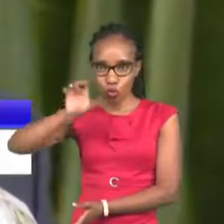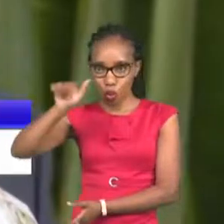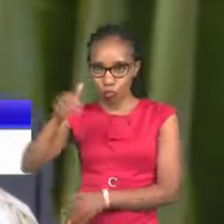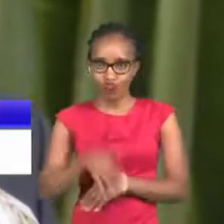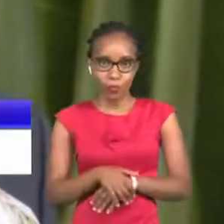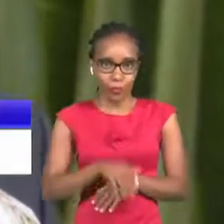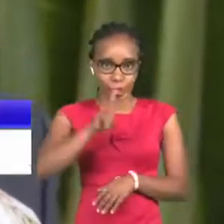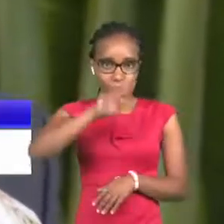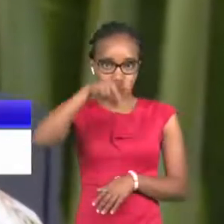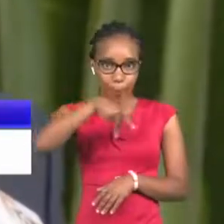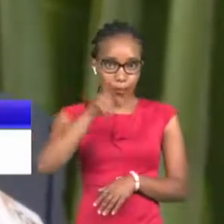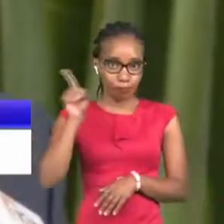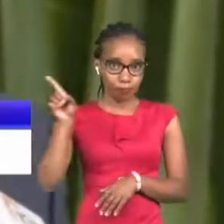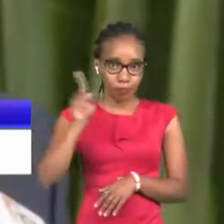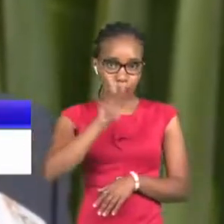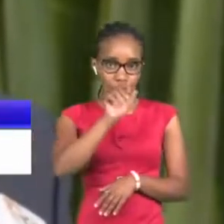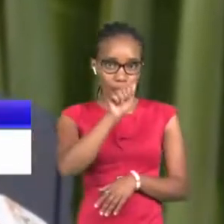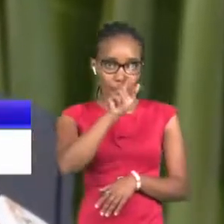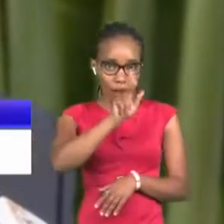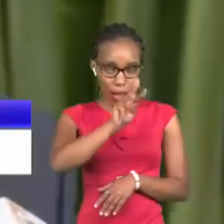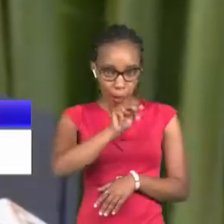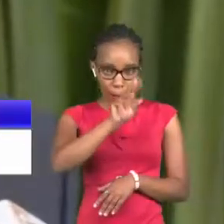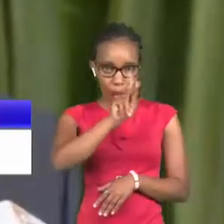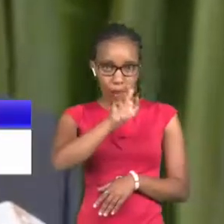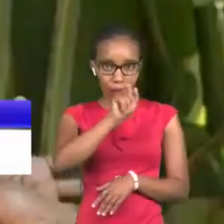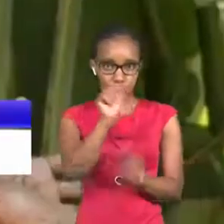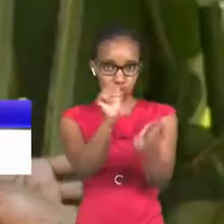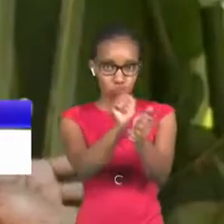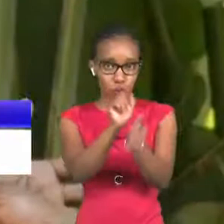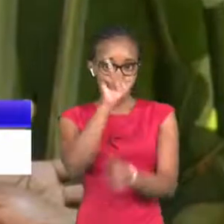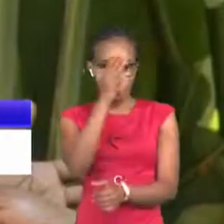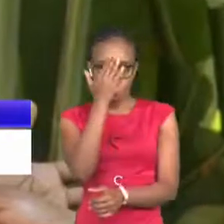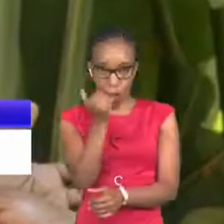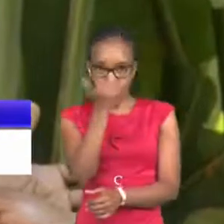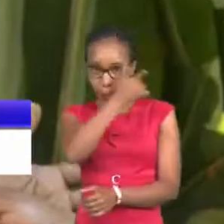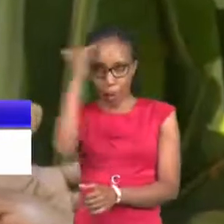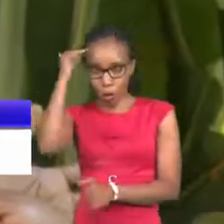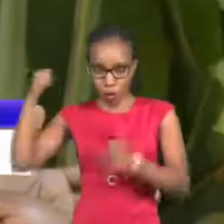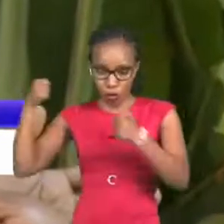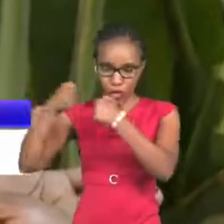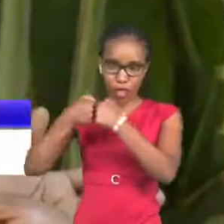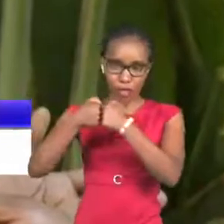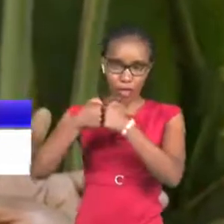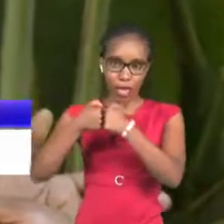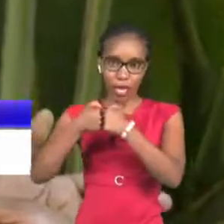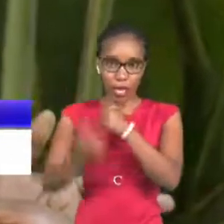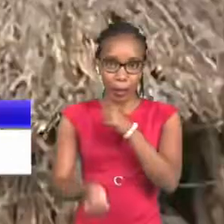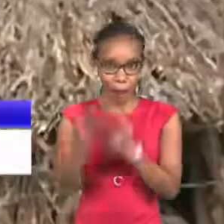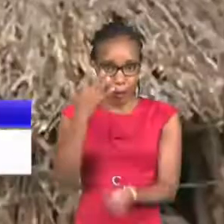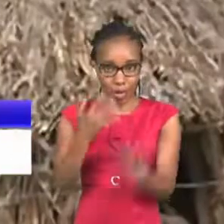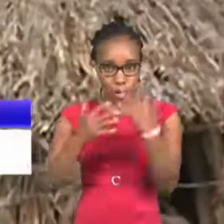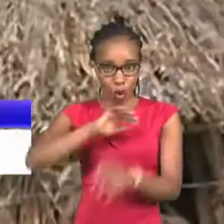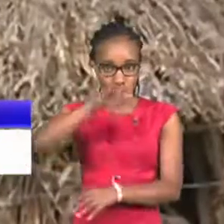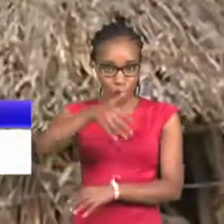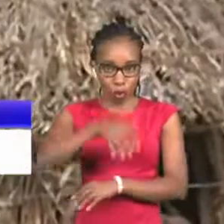Tiaty Member of Parliament William Kamket has been arrested over the recent bandit attacks in Kapedo, Baringo County.